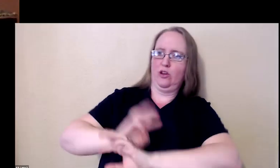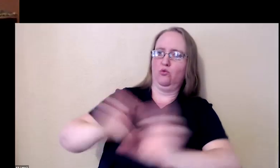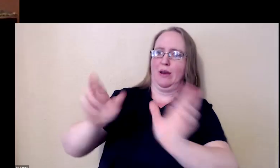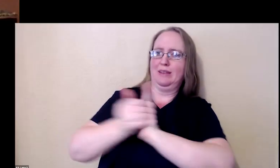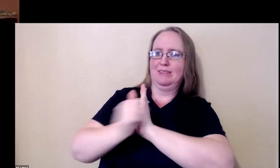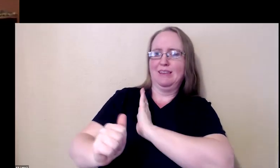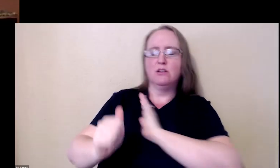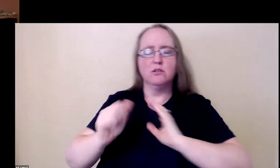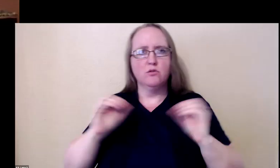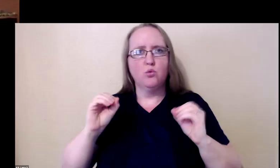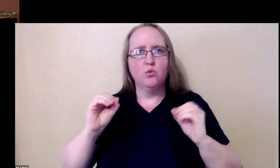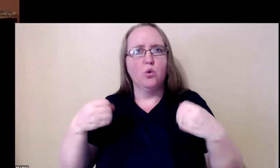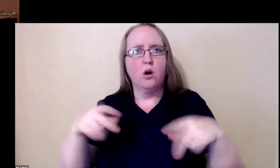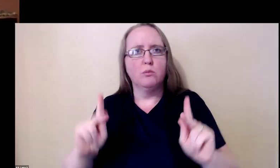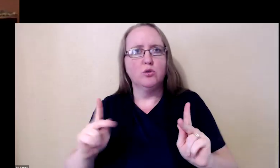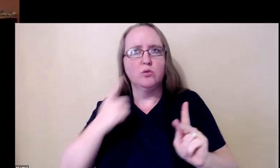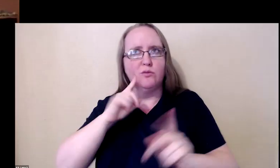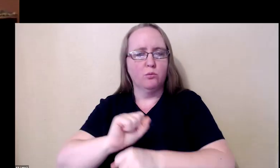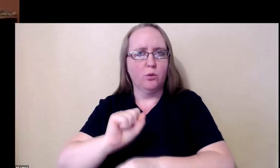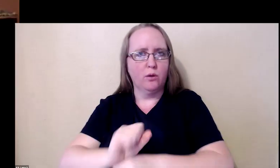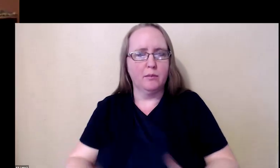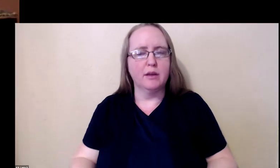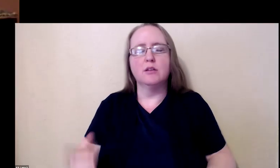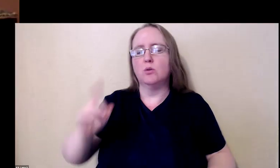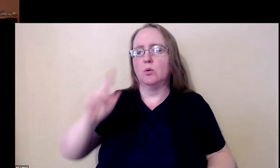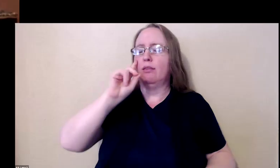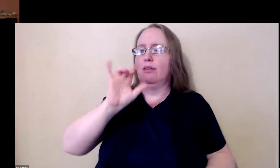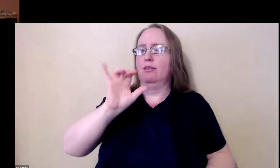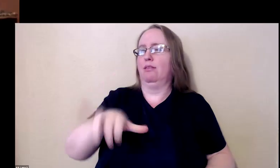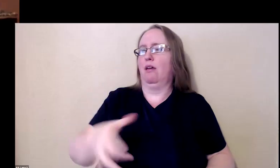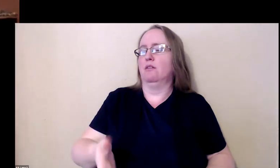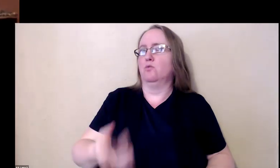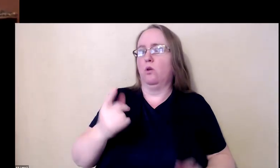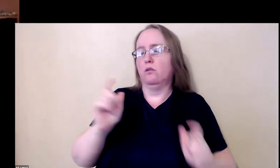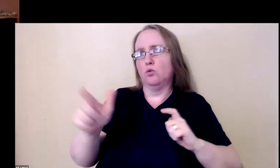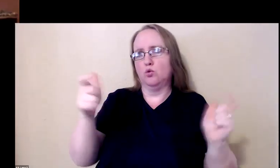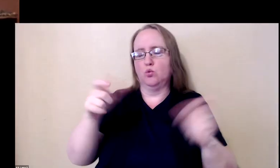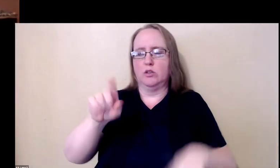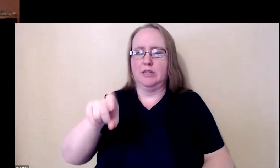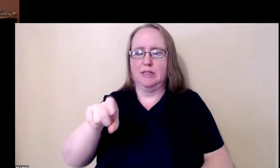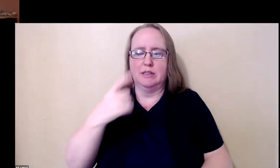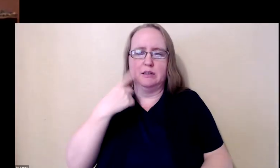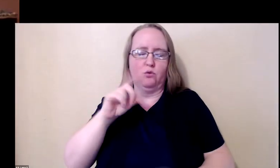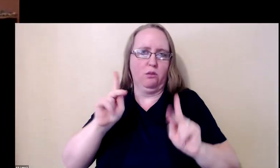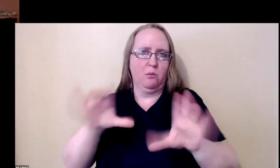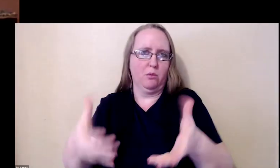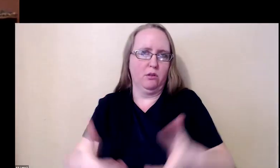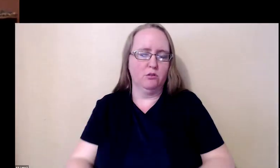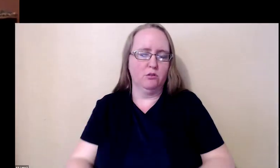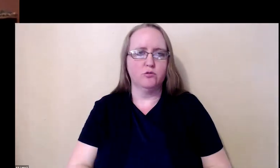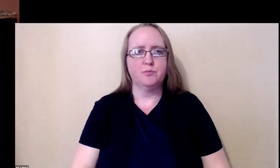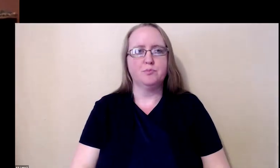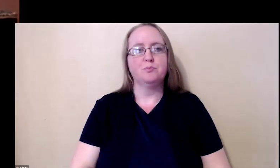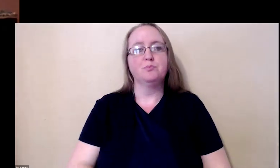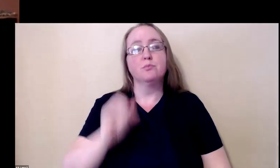have those opportunities for employment? And I think that's one of the huge needs of that population. Okay,